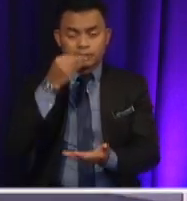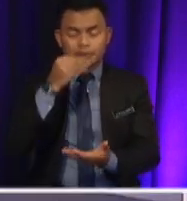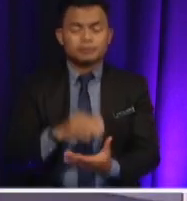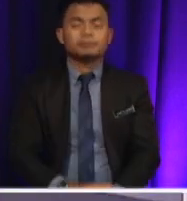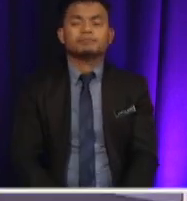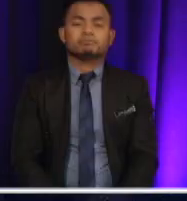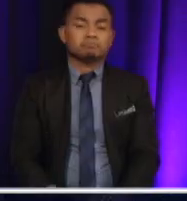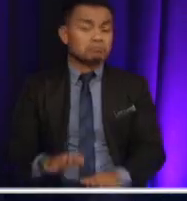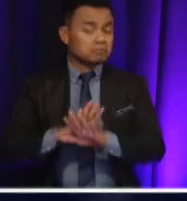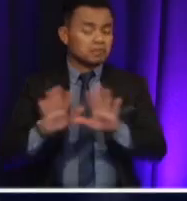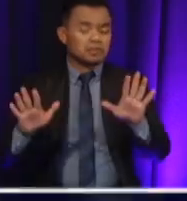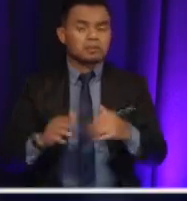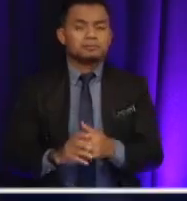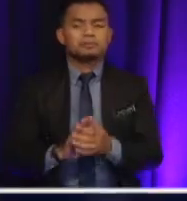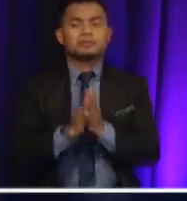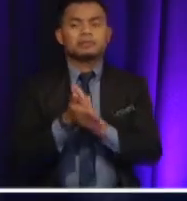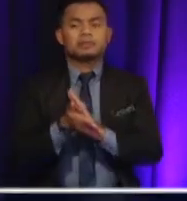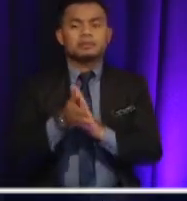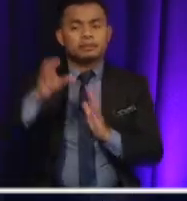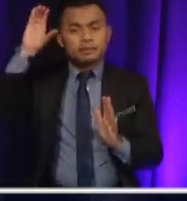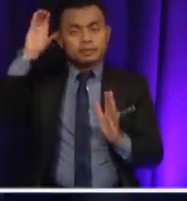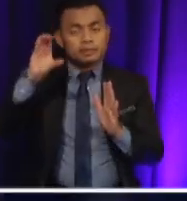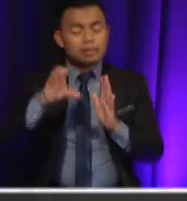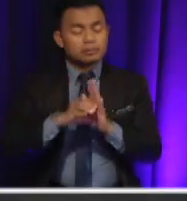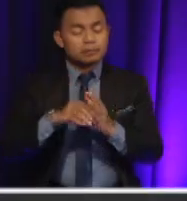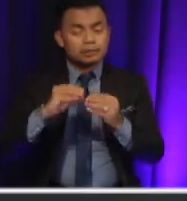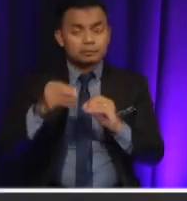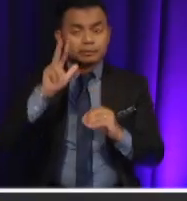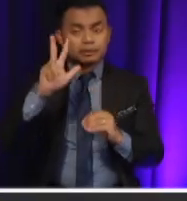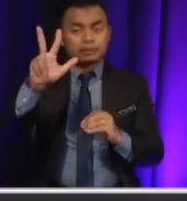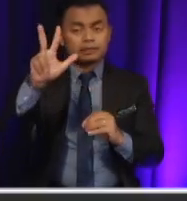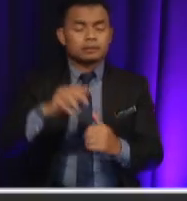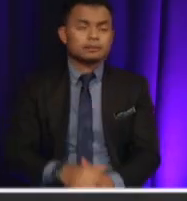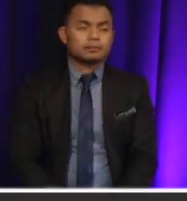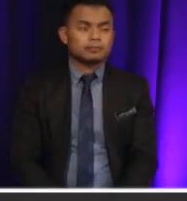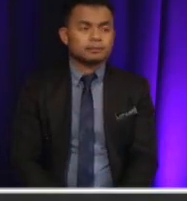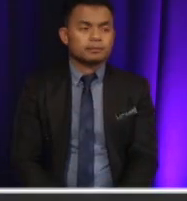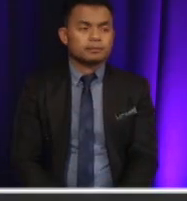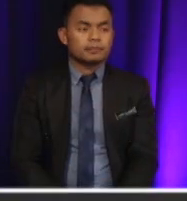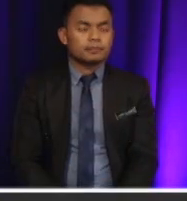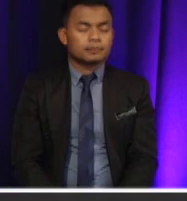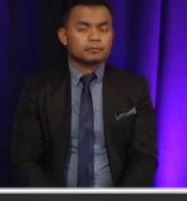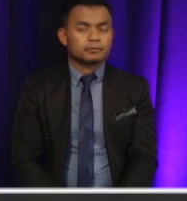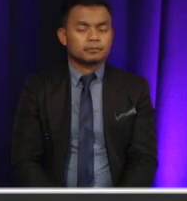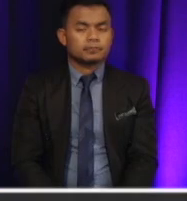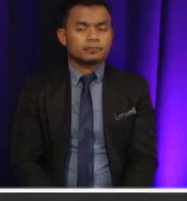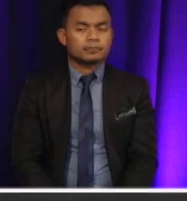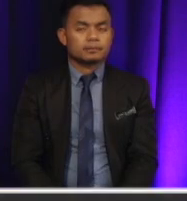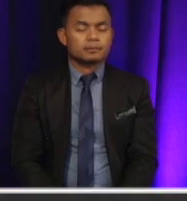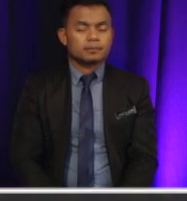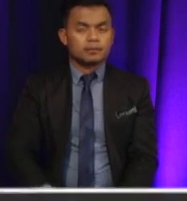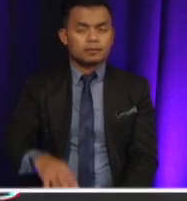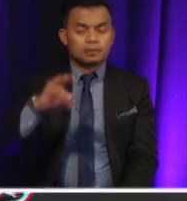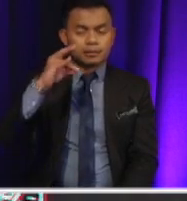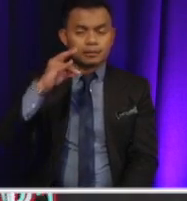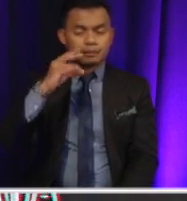Right. What about the third picture? All right, third one. That's an action man. Yes. The So, seven is it